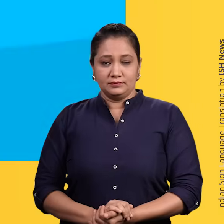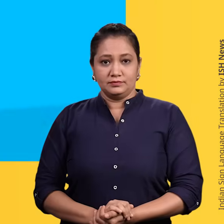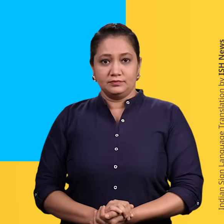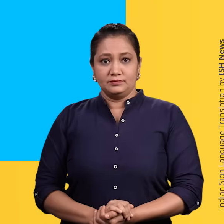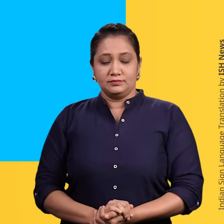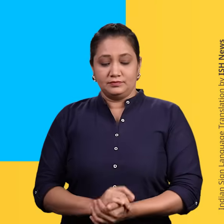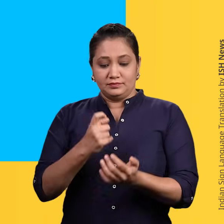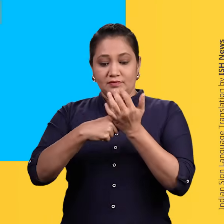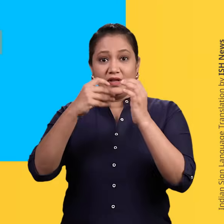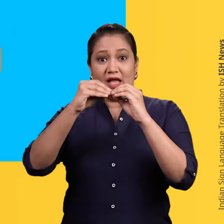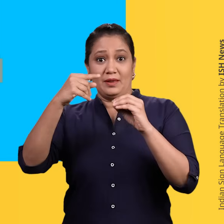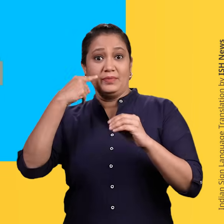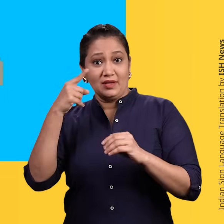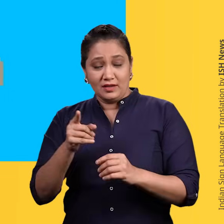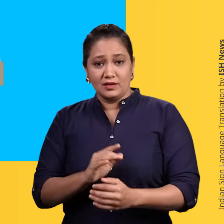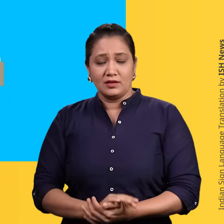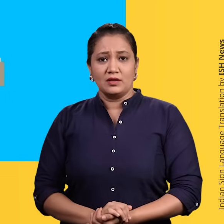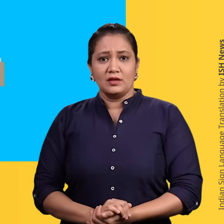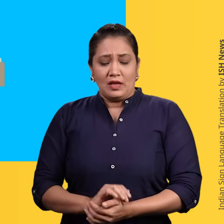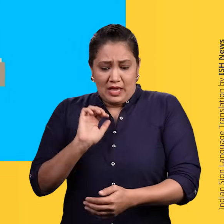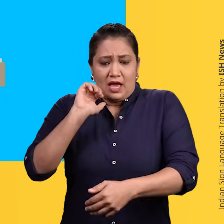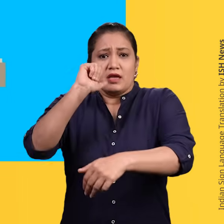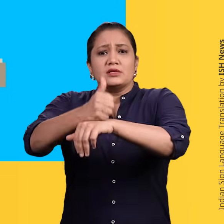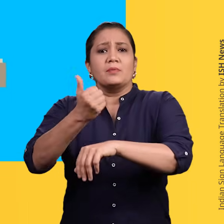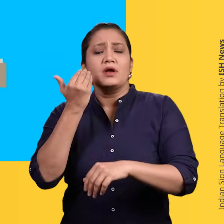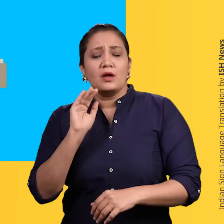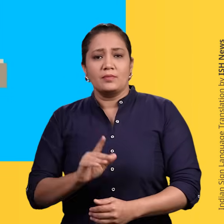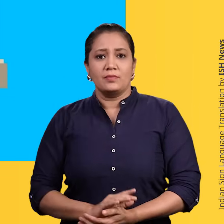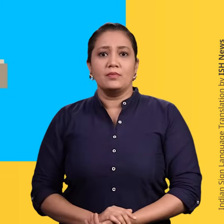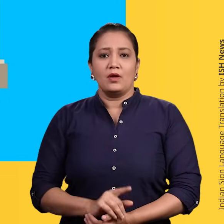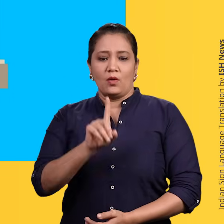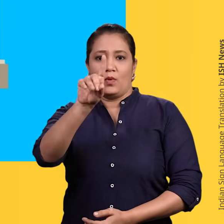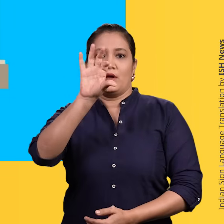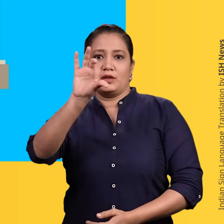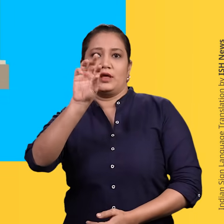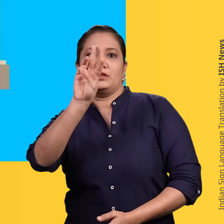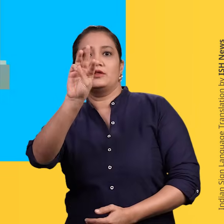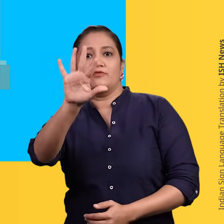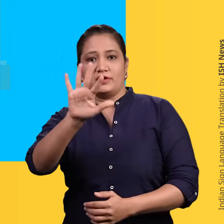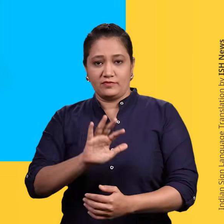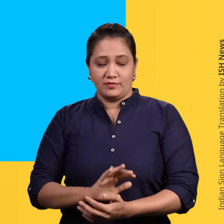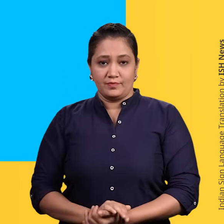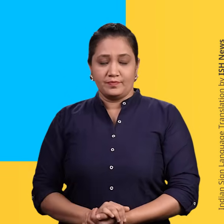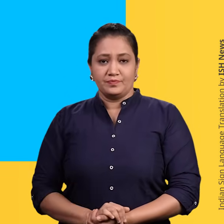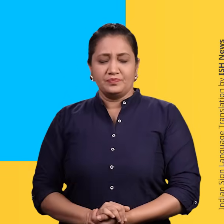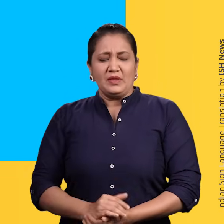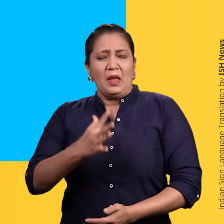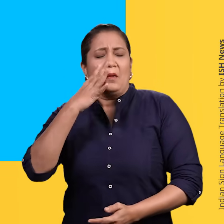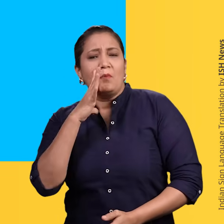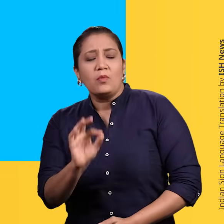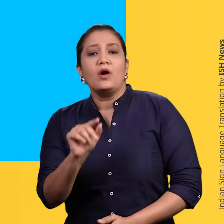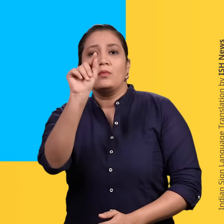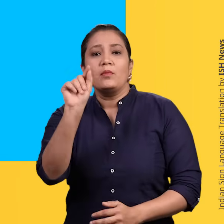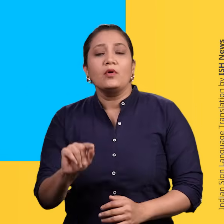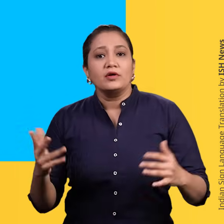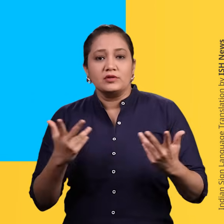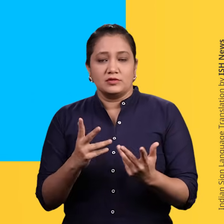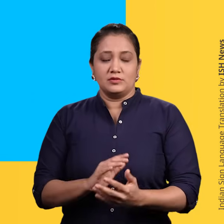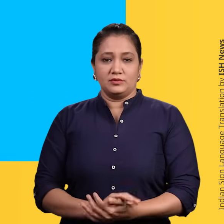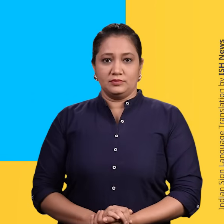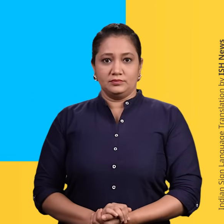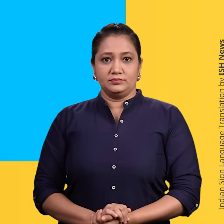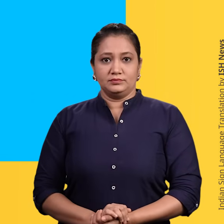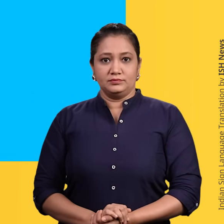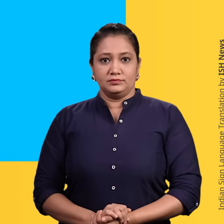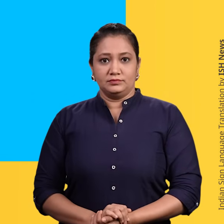etc. The Reserve Bank of India was established in 1935. The main